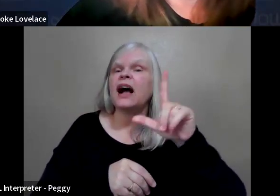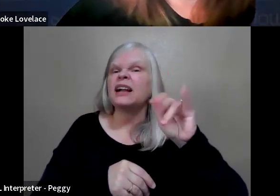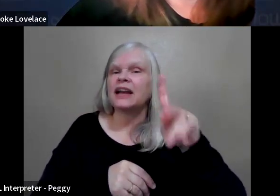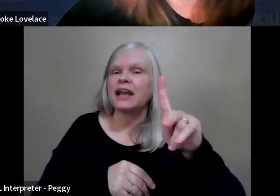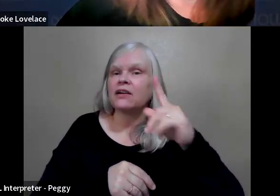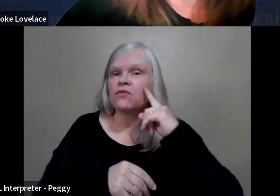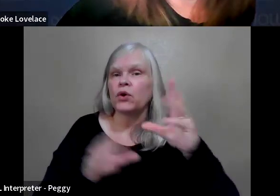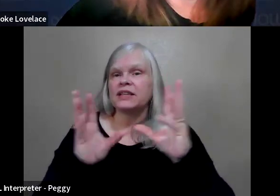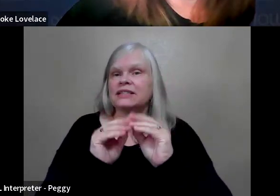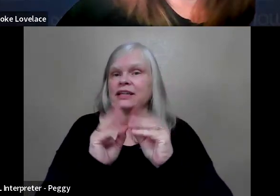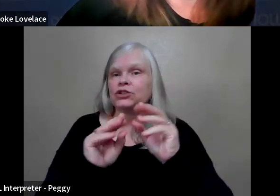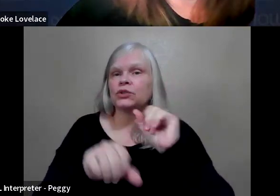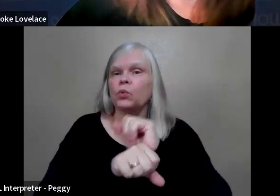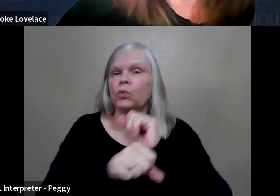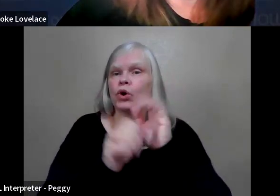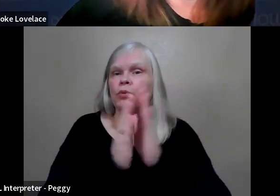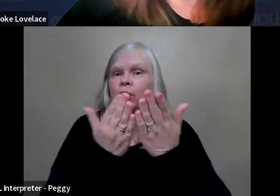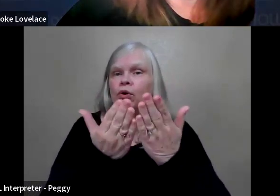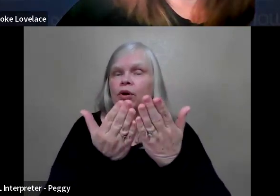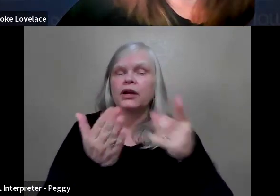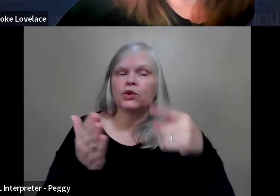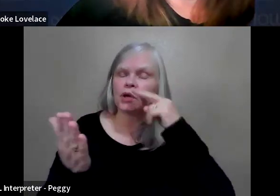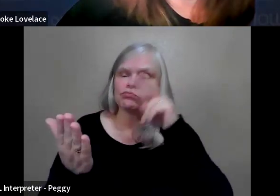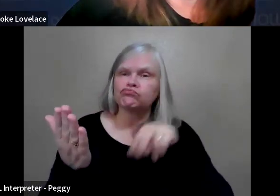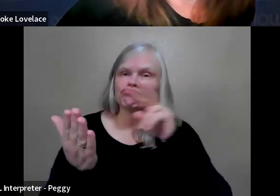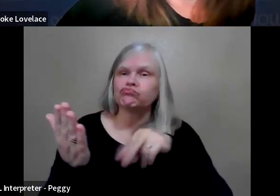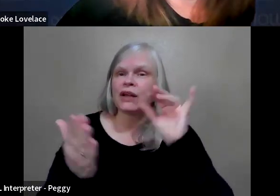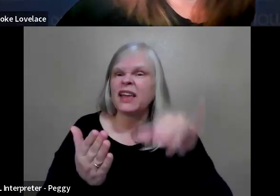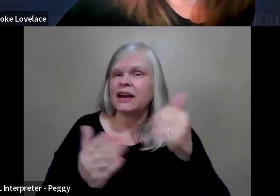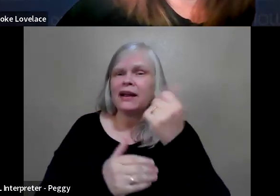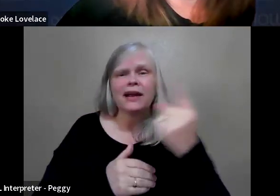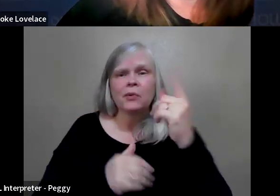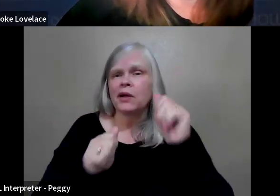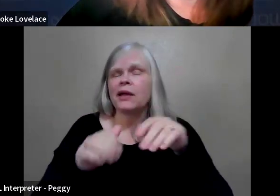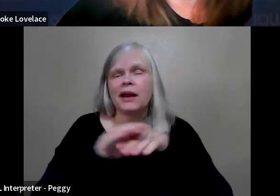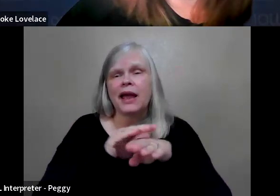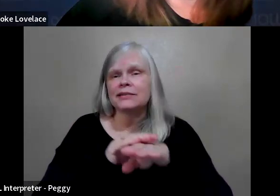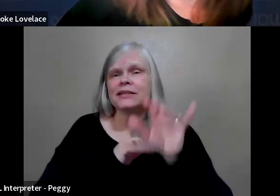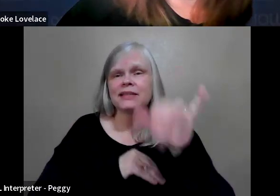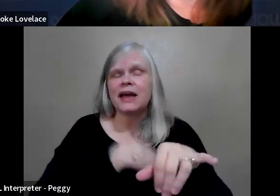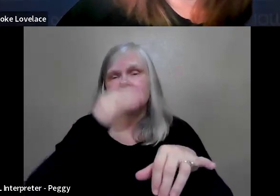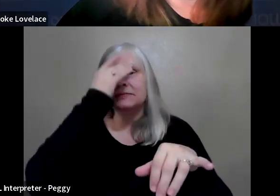you can view that as well, and anyone can access that.